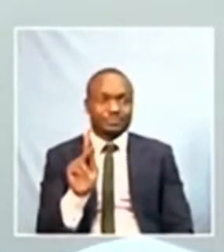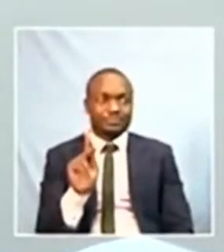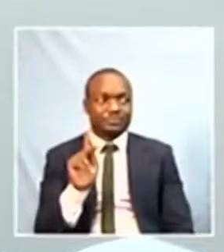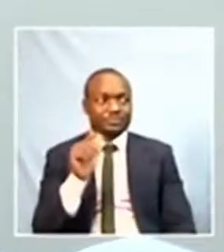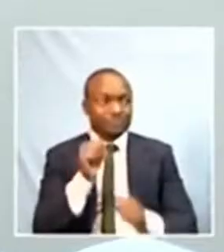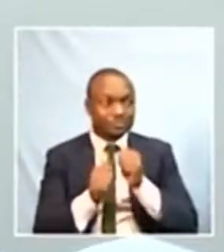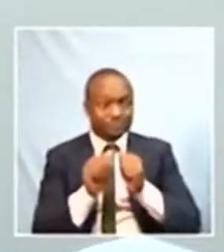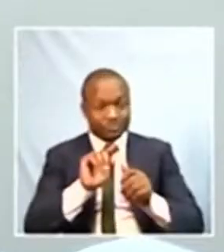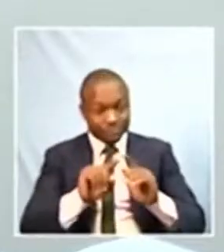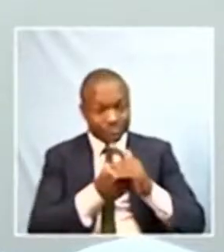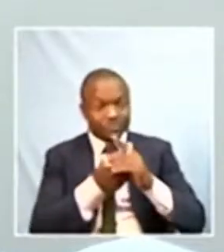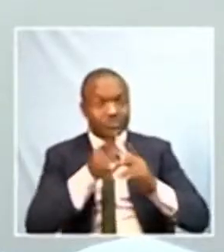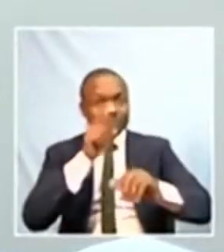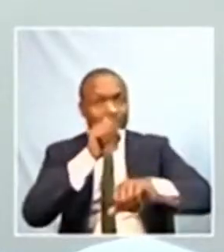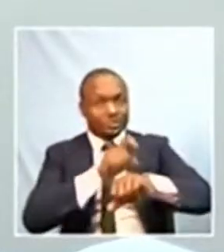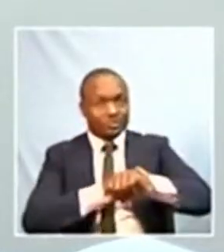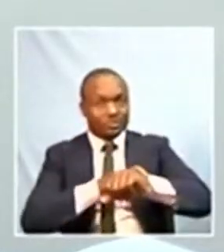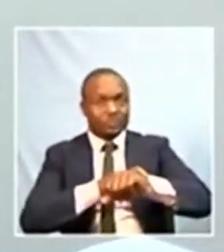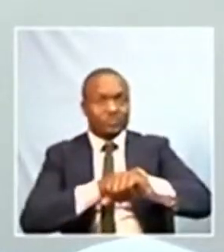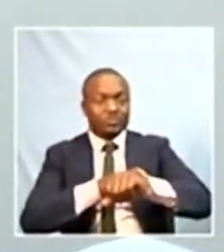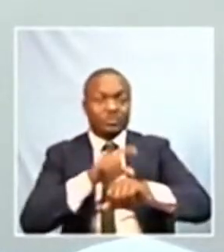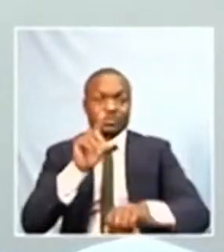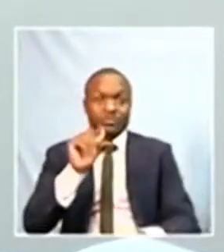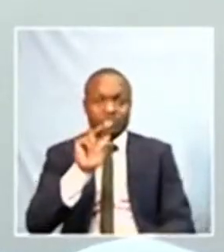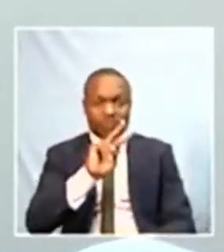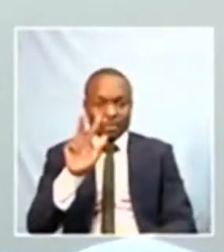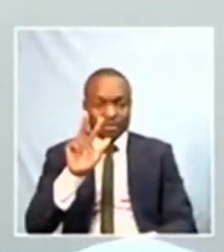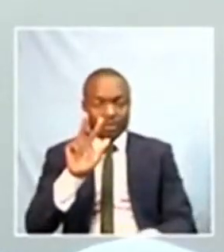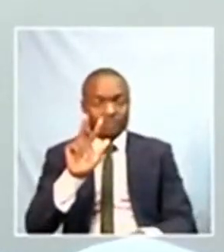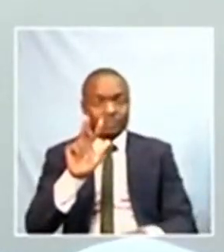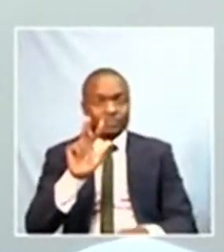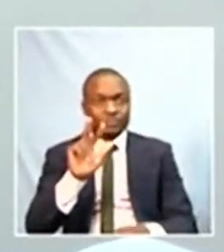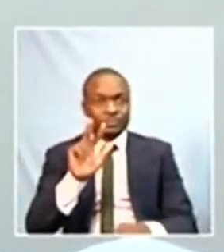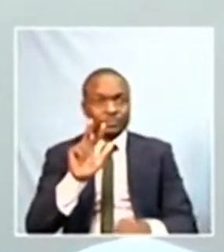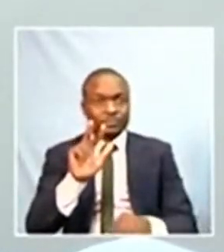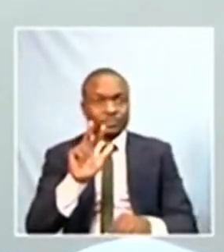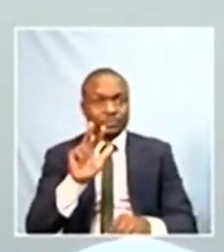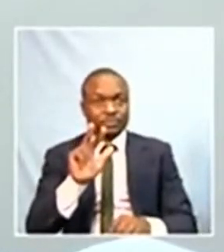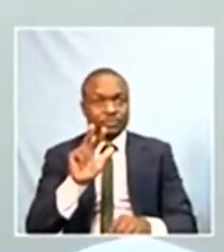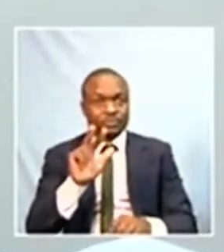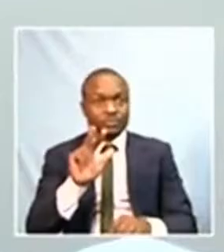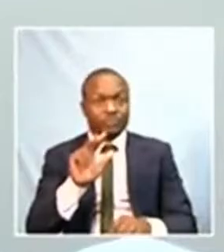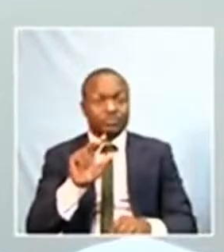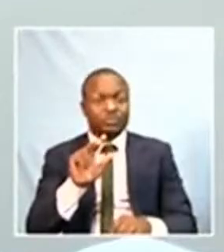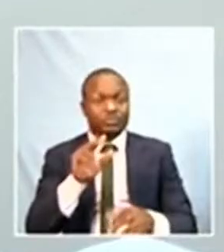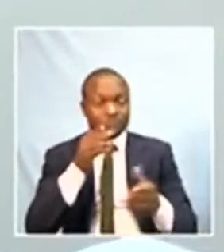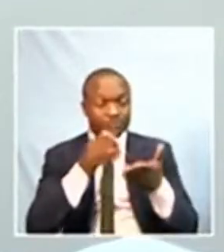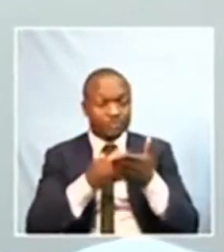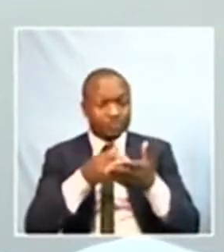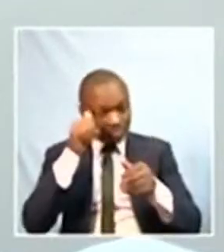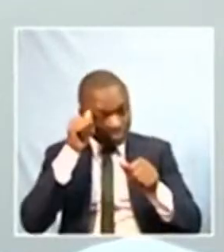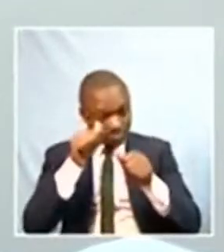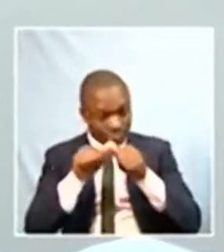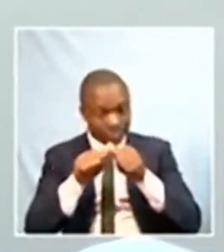which commenced during the period under review and were scheduled to have been completed not